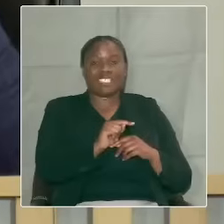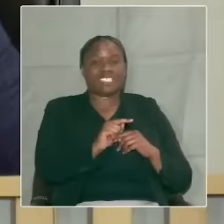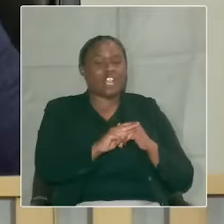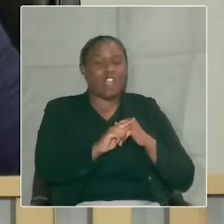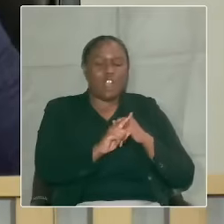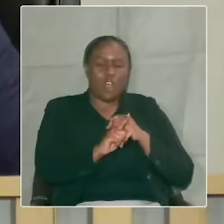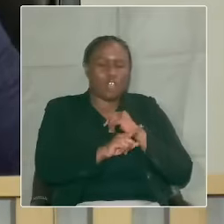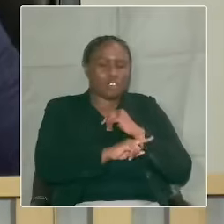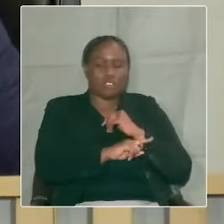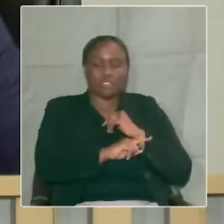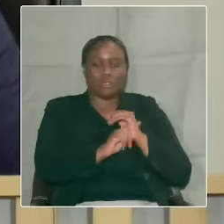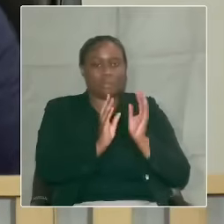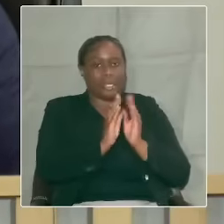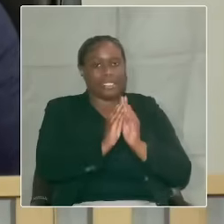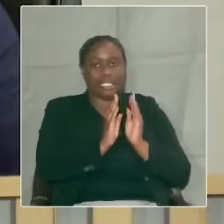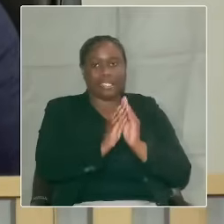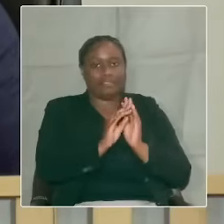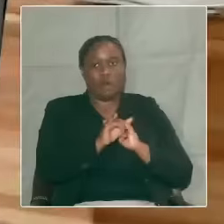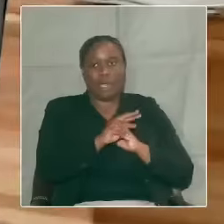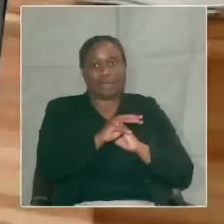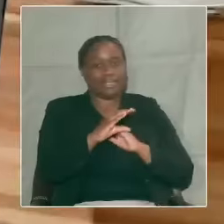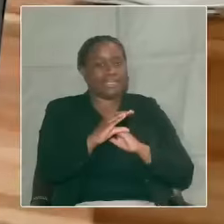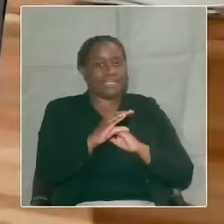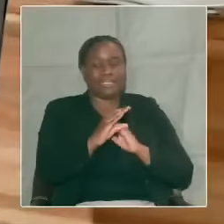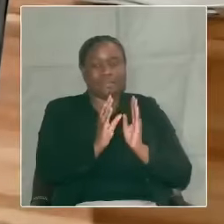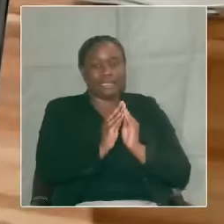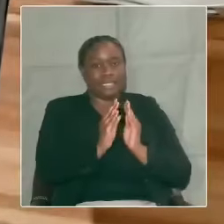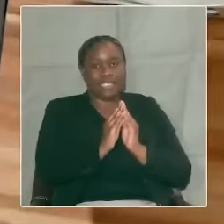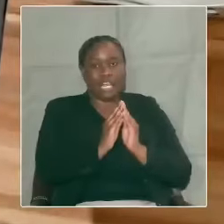IMC briefing that was done.